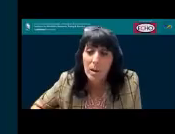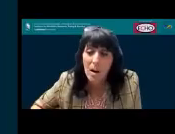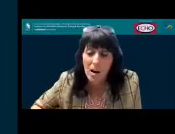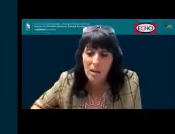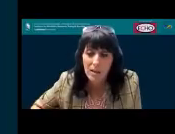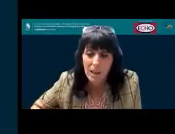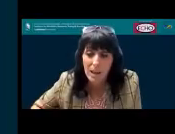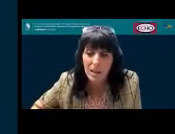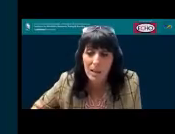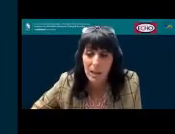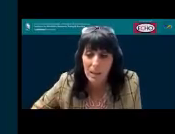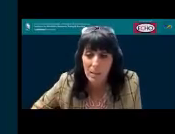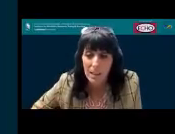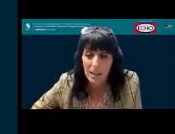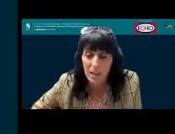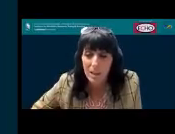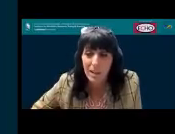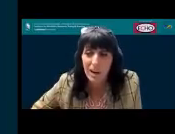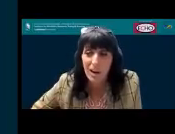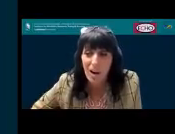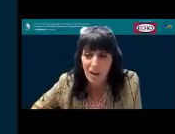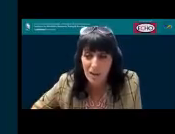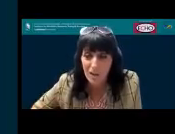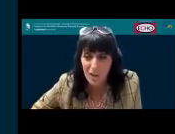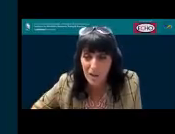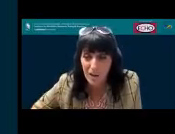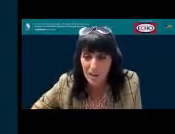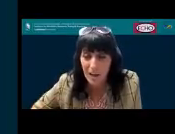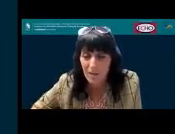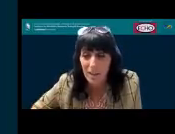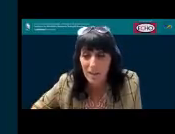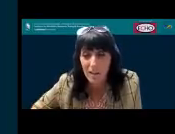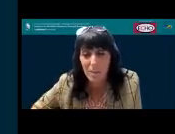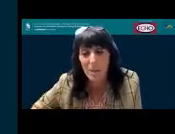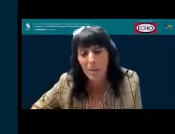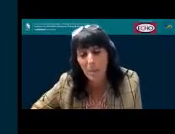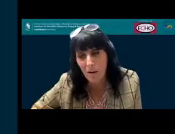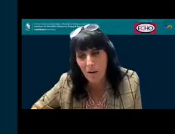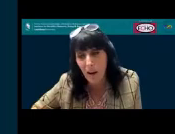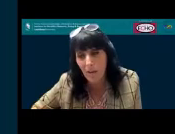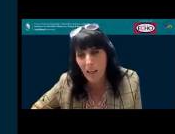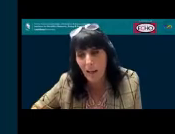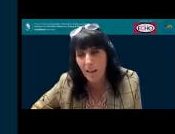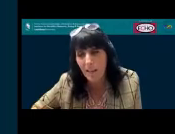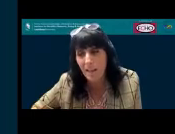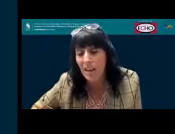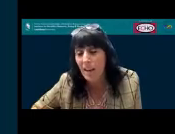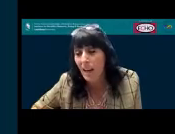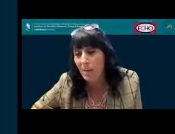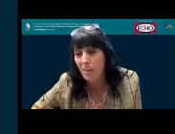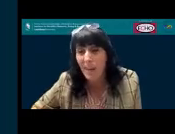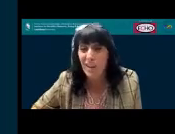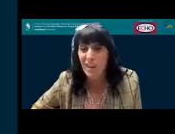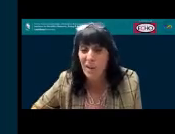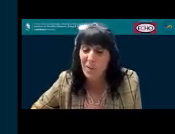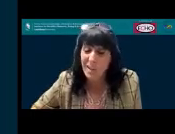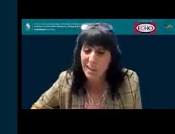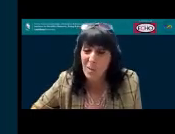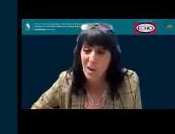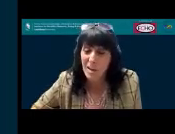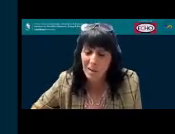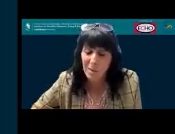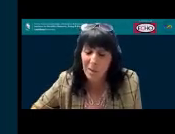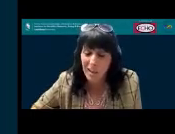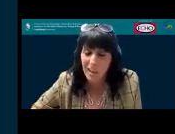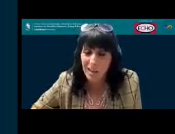And with all of the case recommendations are also stored on Canvas. So maybe you have a case and you don't